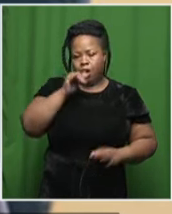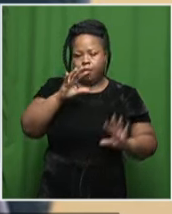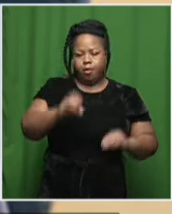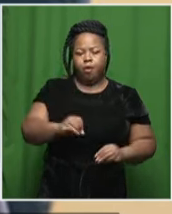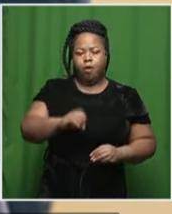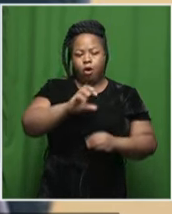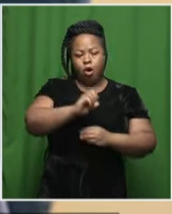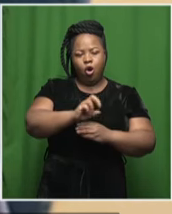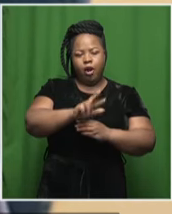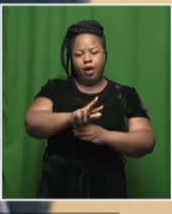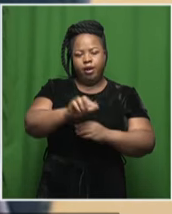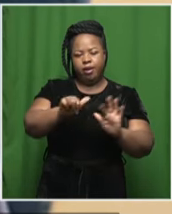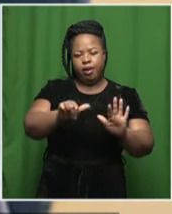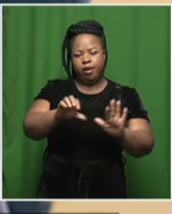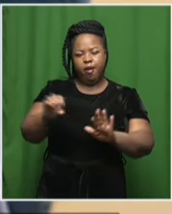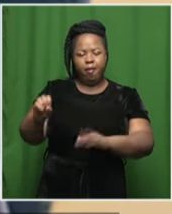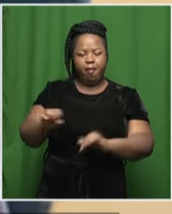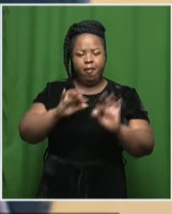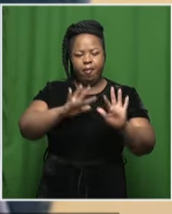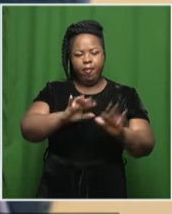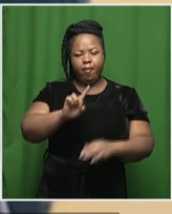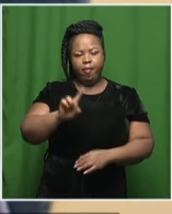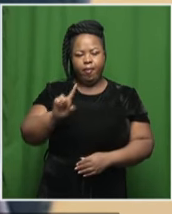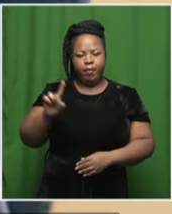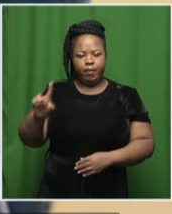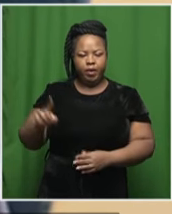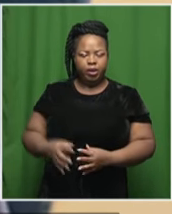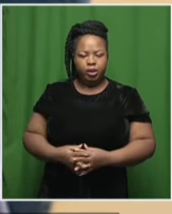on 08600 10111.